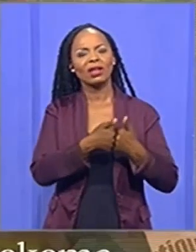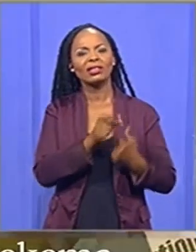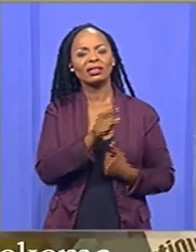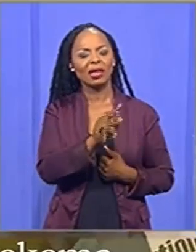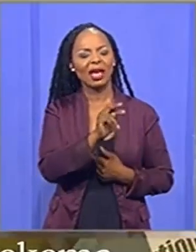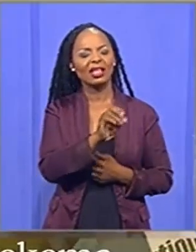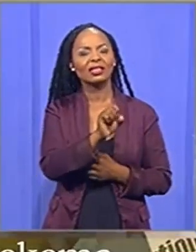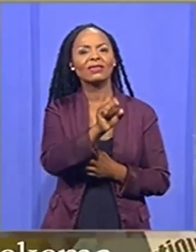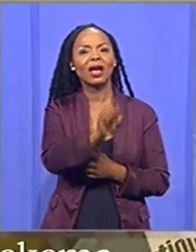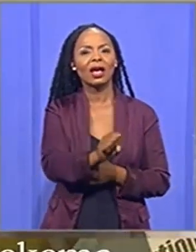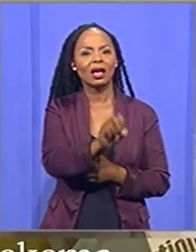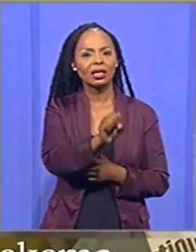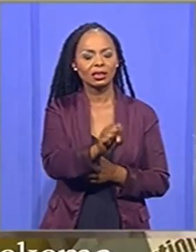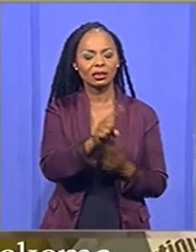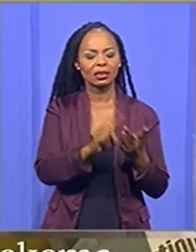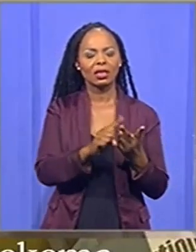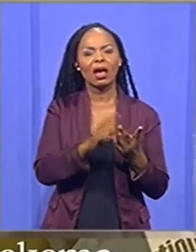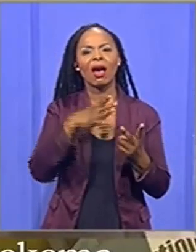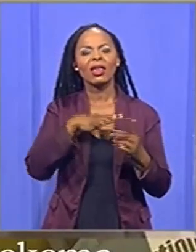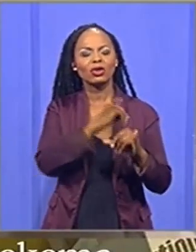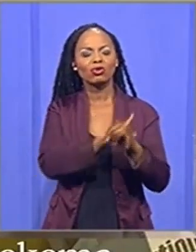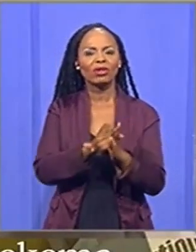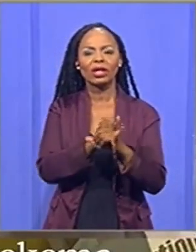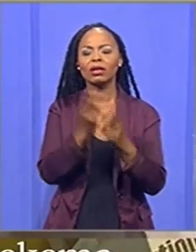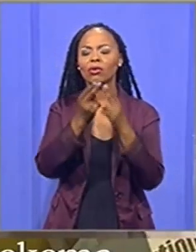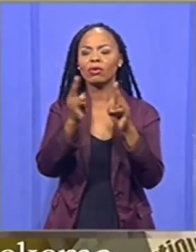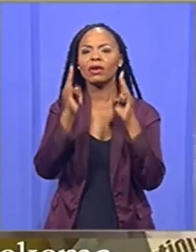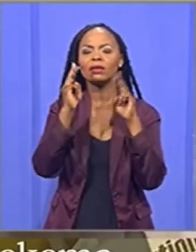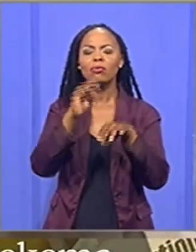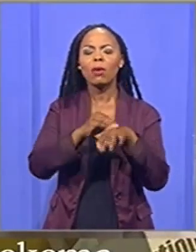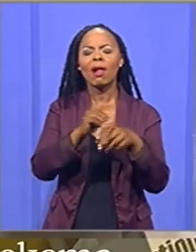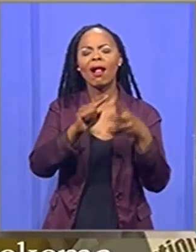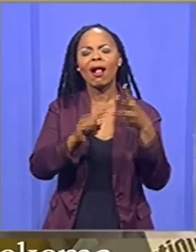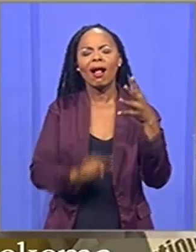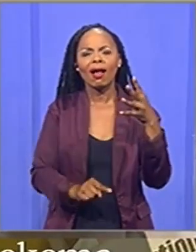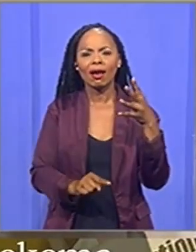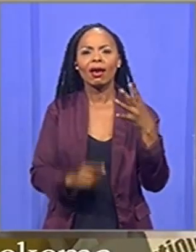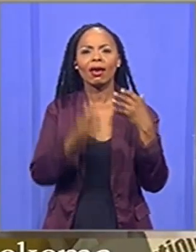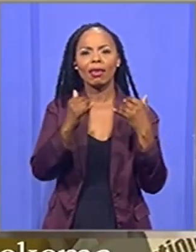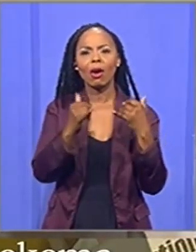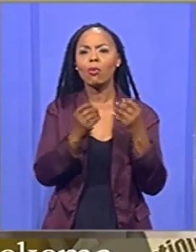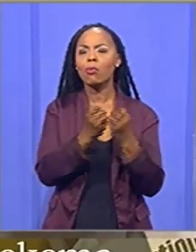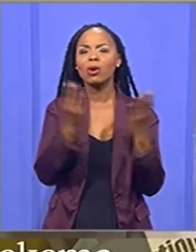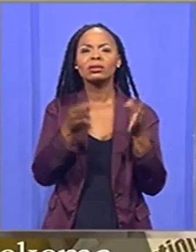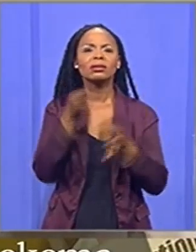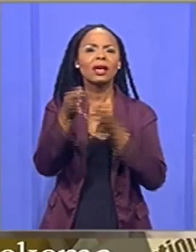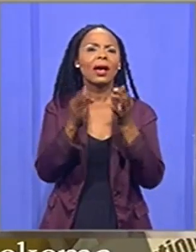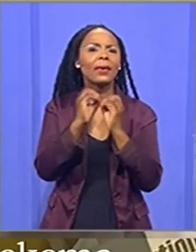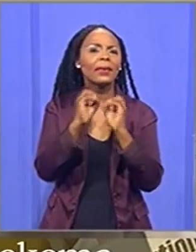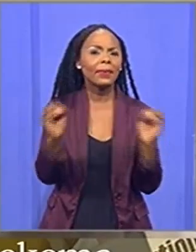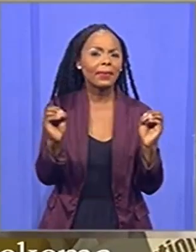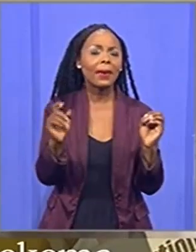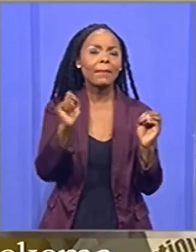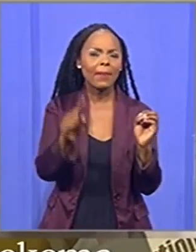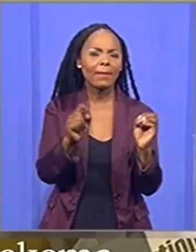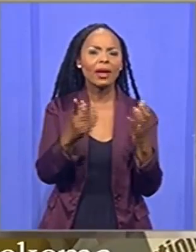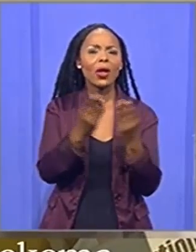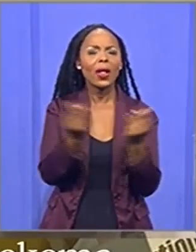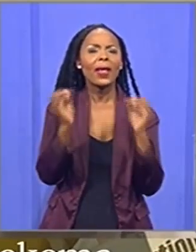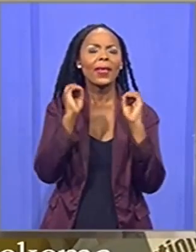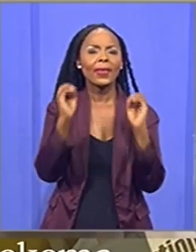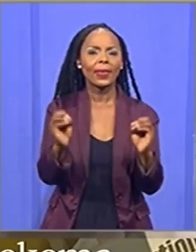certain institutions and certain problems where issues have not been adequately addressed so that we are able to be